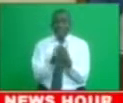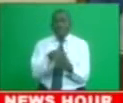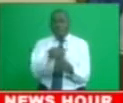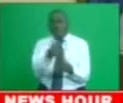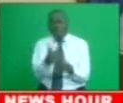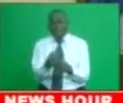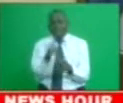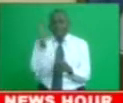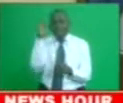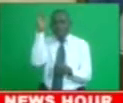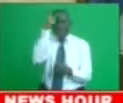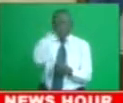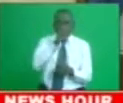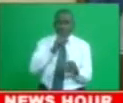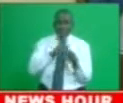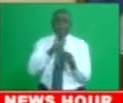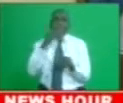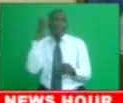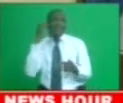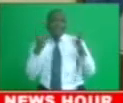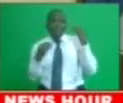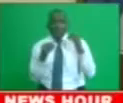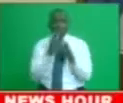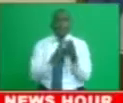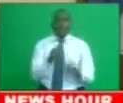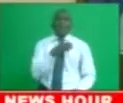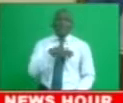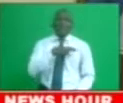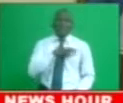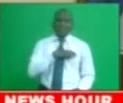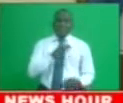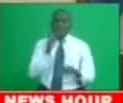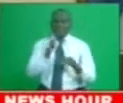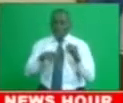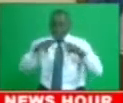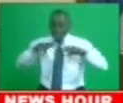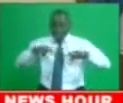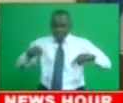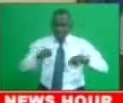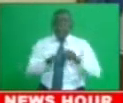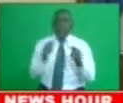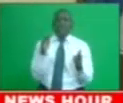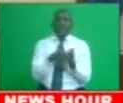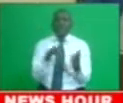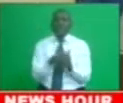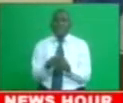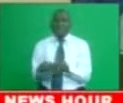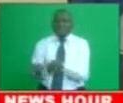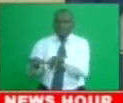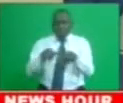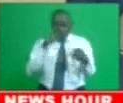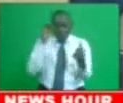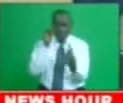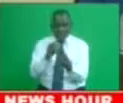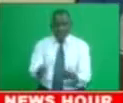subjective perceptions and experiences of citizens rather than an assessment against a common objective